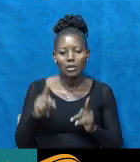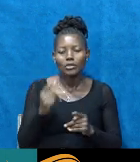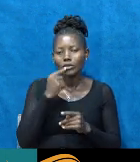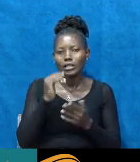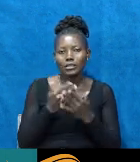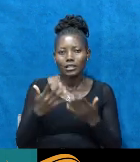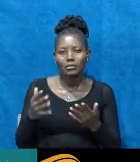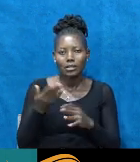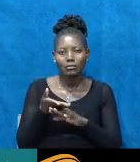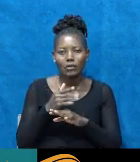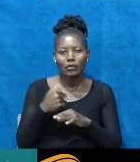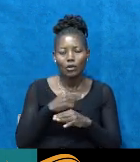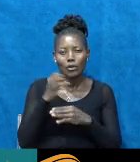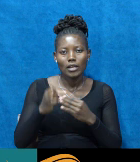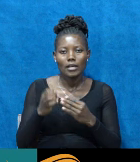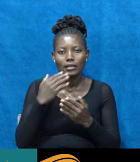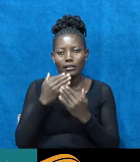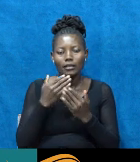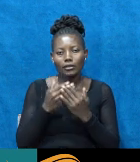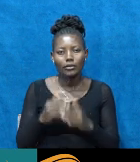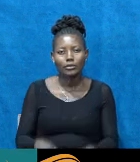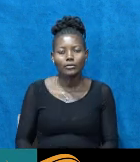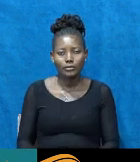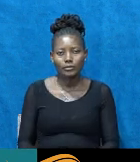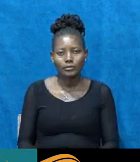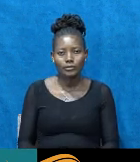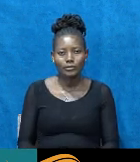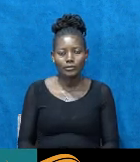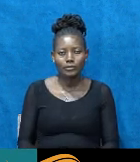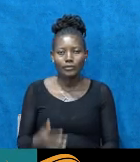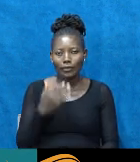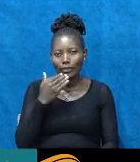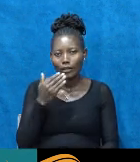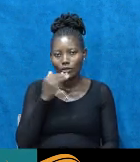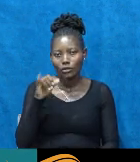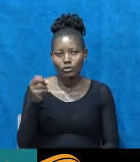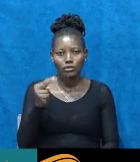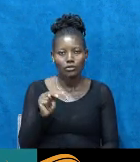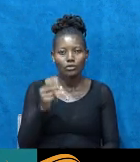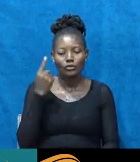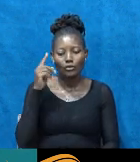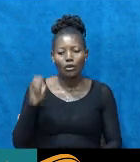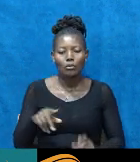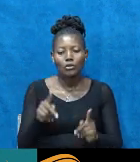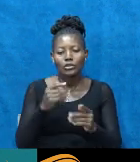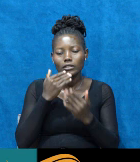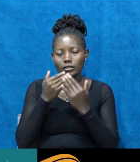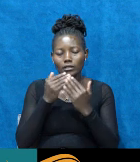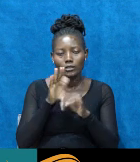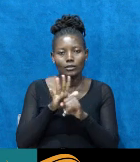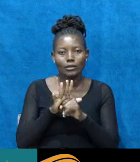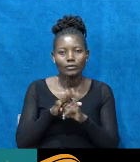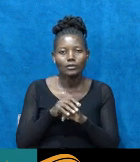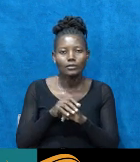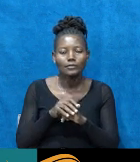I believe has been very helpful and insightful in terms of injury and nutrition, injury and rehabilitation